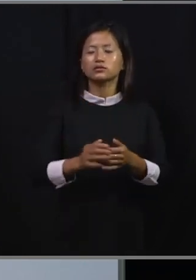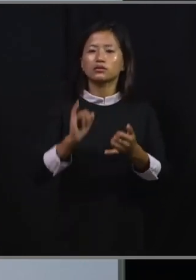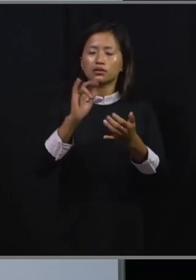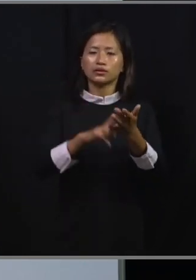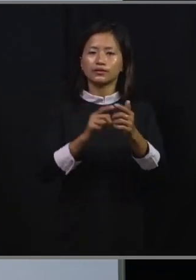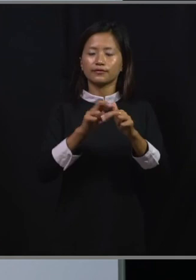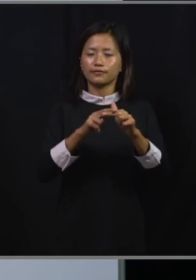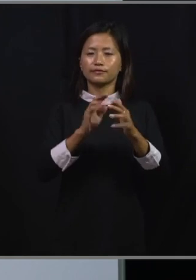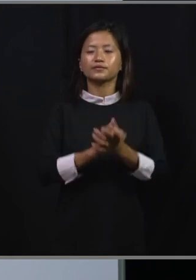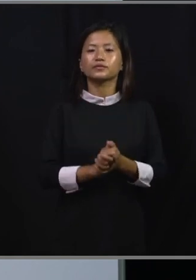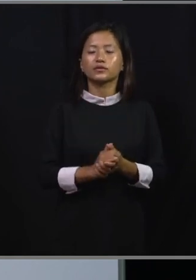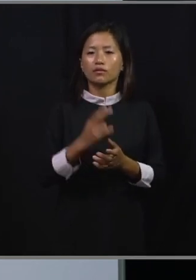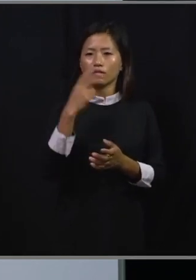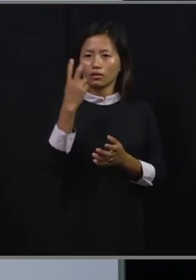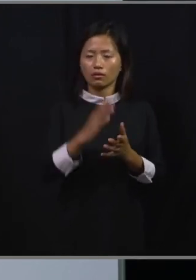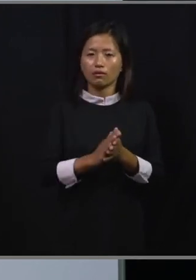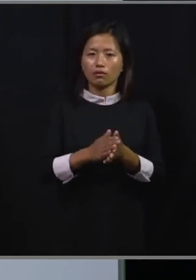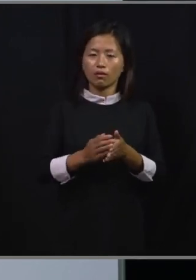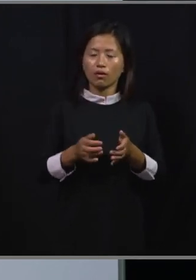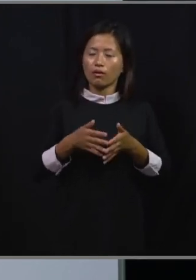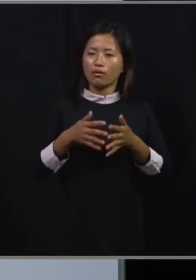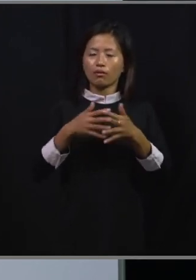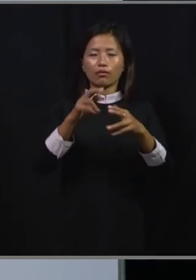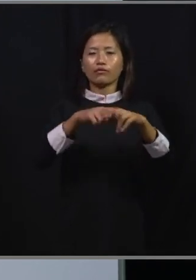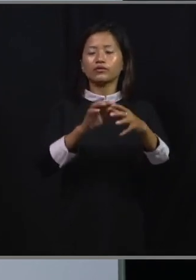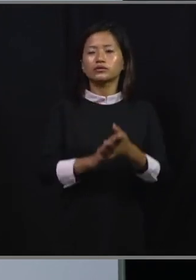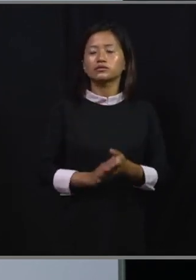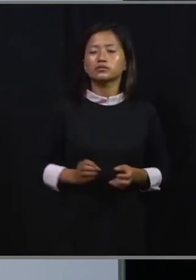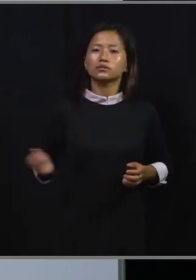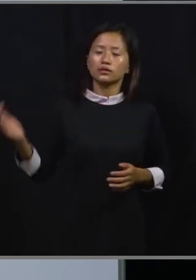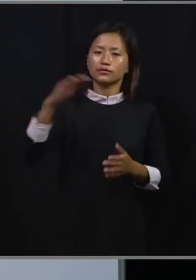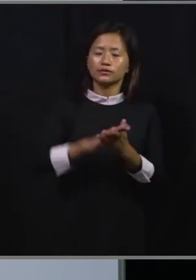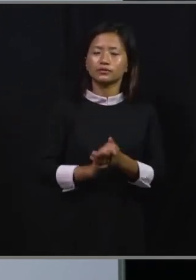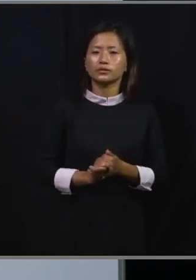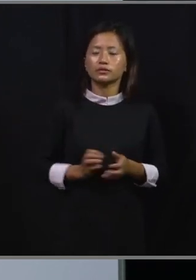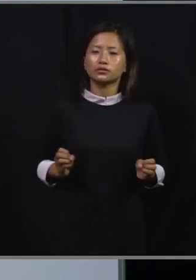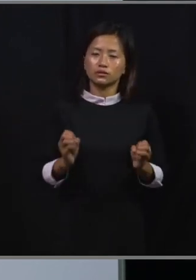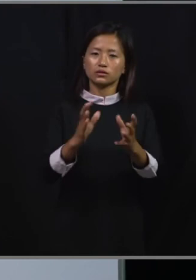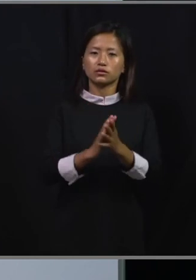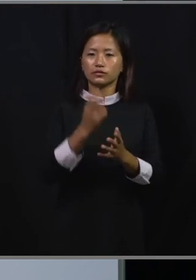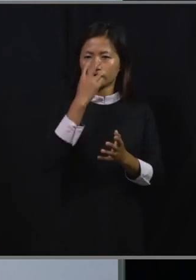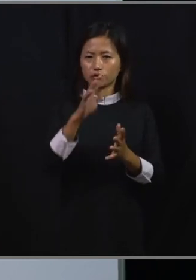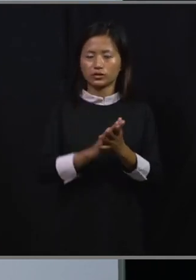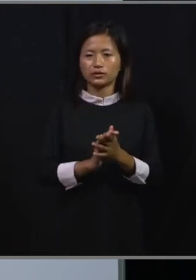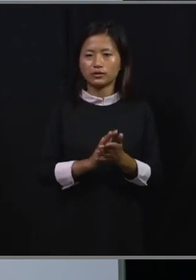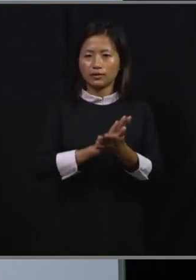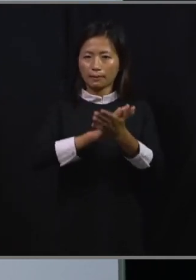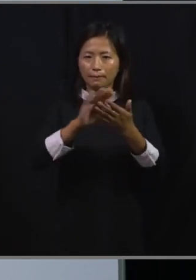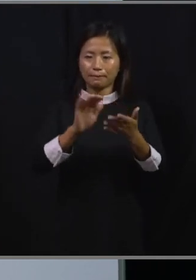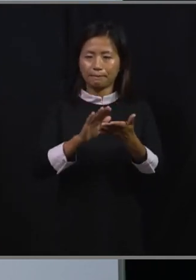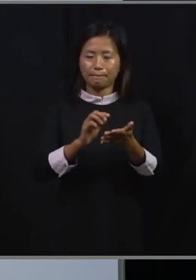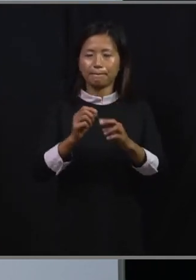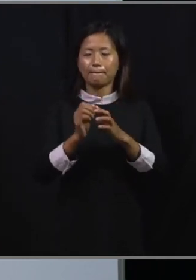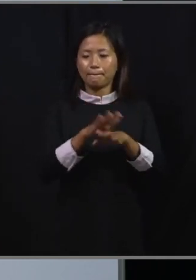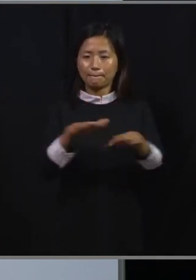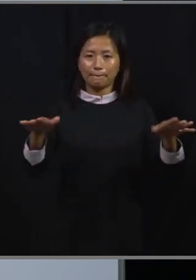Suppose when you observe the wavefront coming from the stars, this will be visualized as what? Plane wavefront. Is